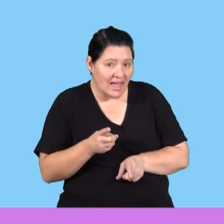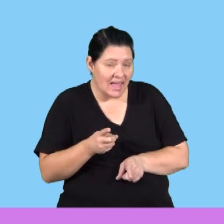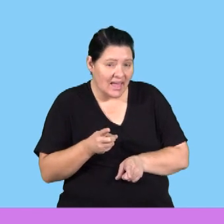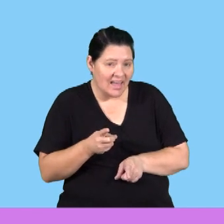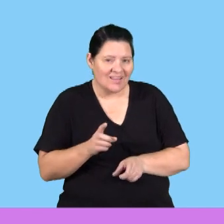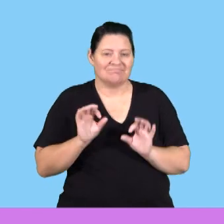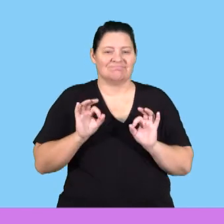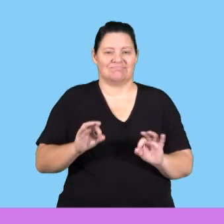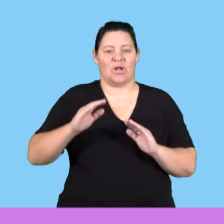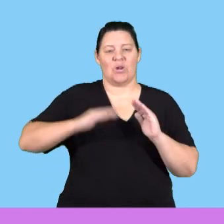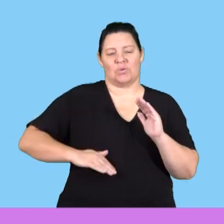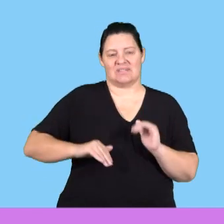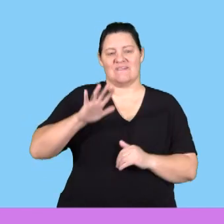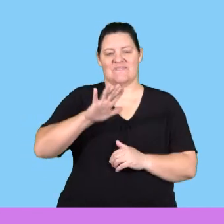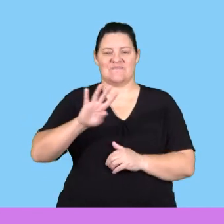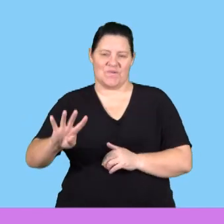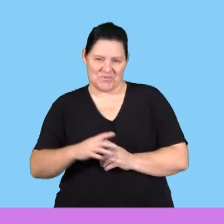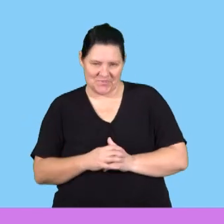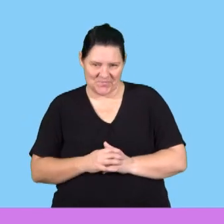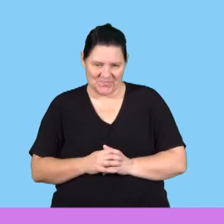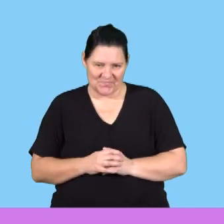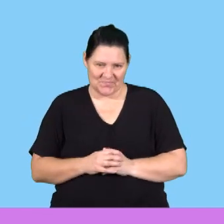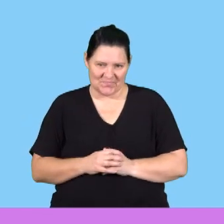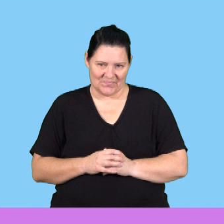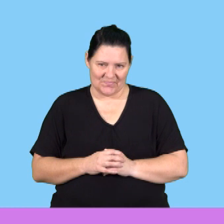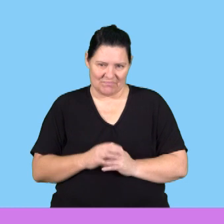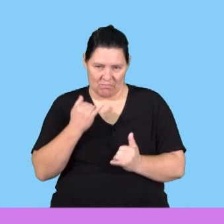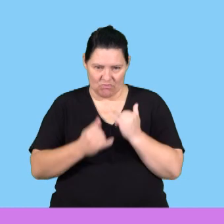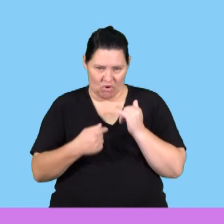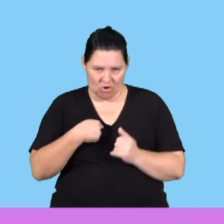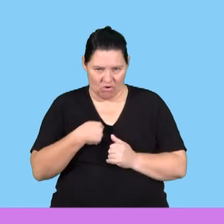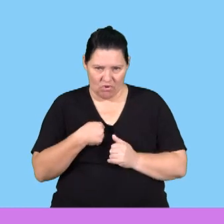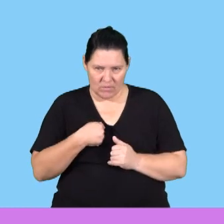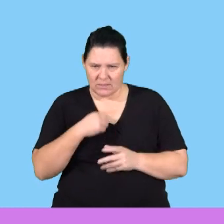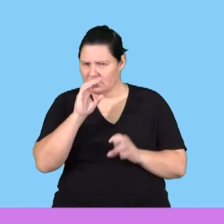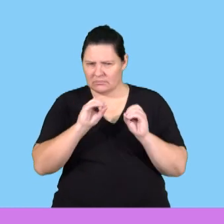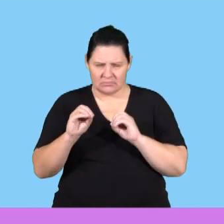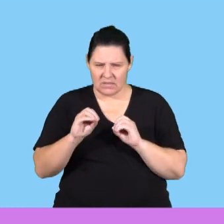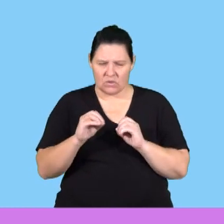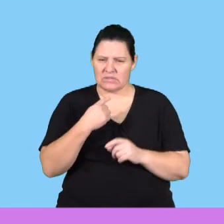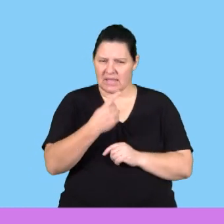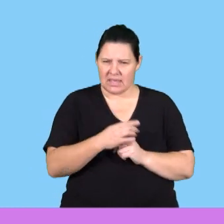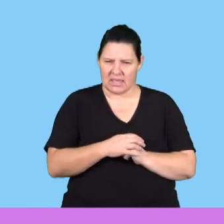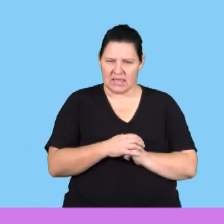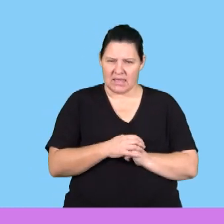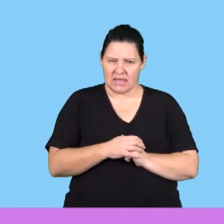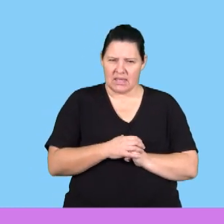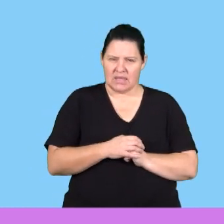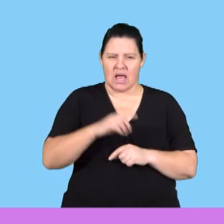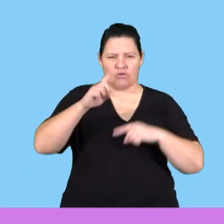get exactly the lowest value or the range of 50. Sorry, I'm wrong here. Let's quickly recap that. We